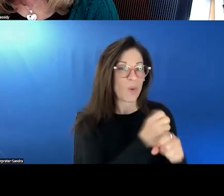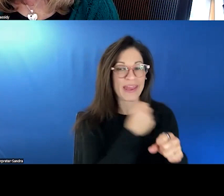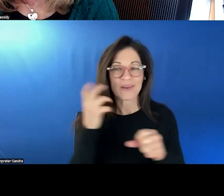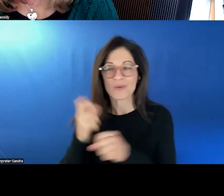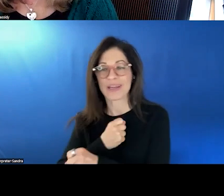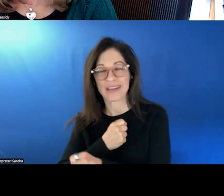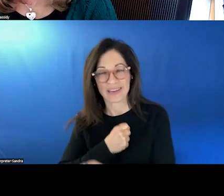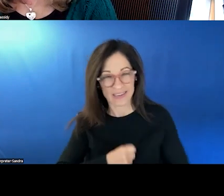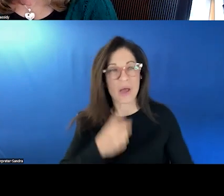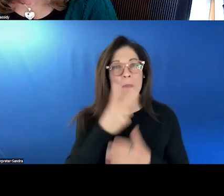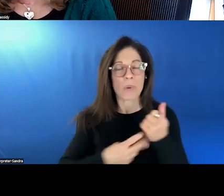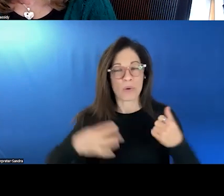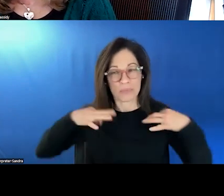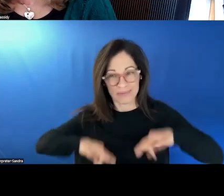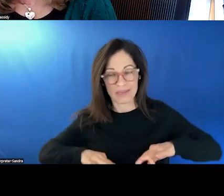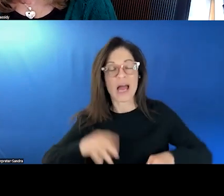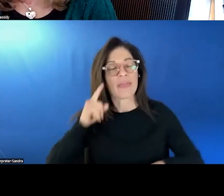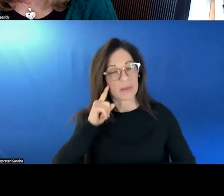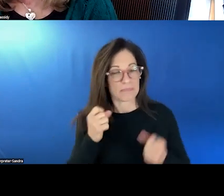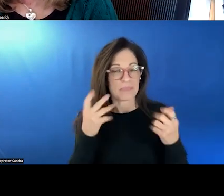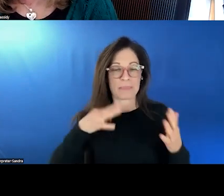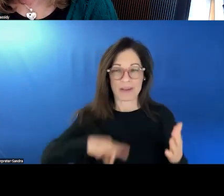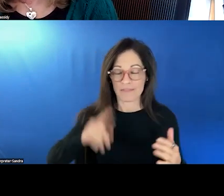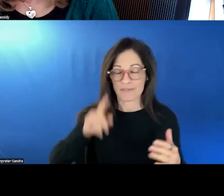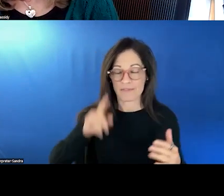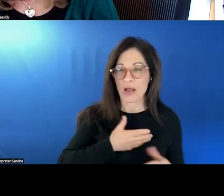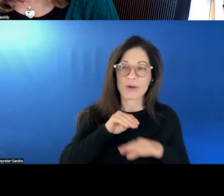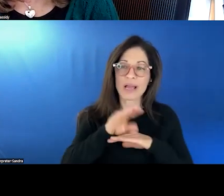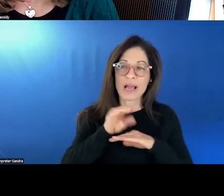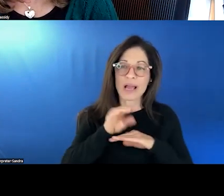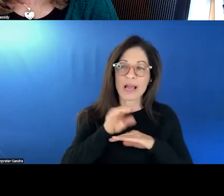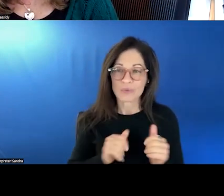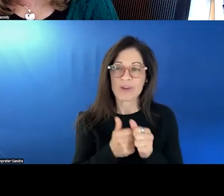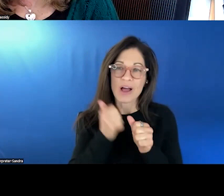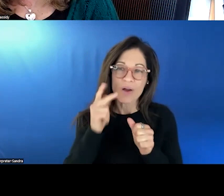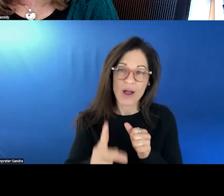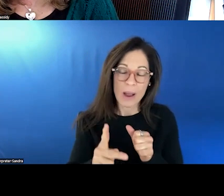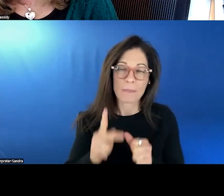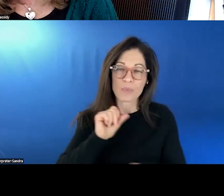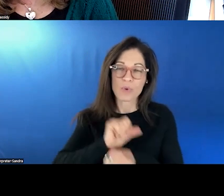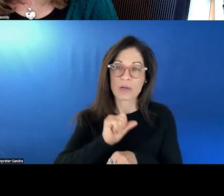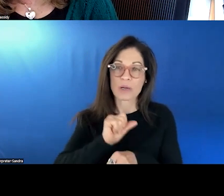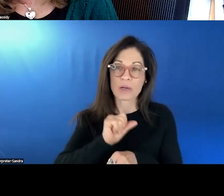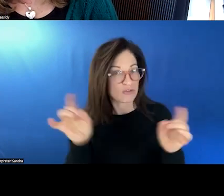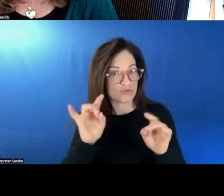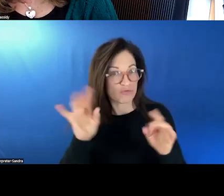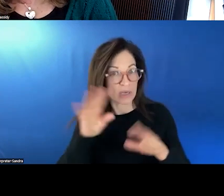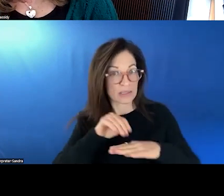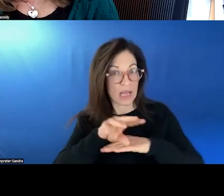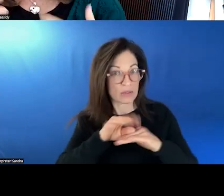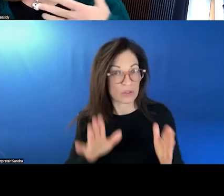many benefits for our counselors who are engaged in follow-up work. As crisis counselors, we don't often